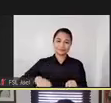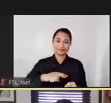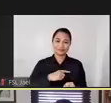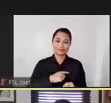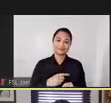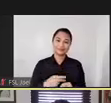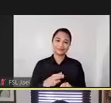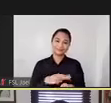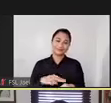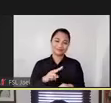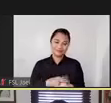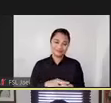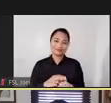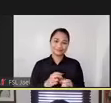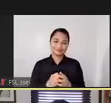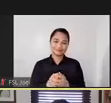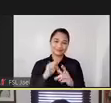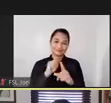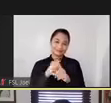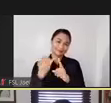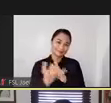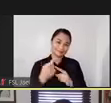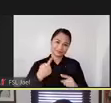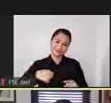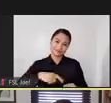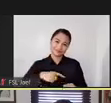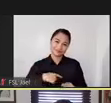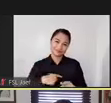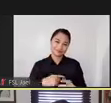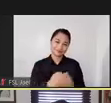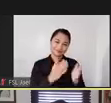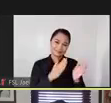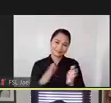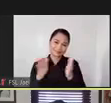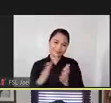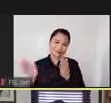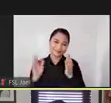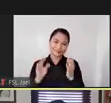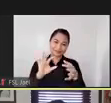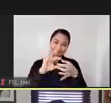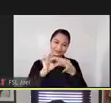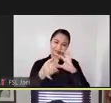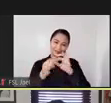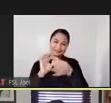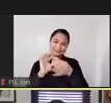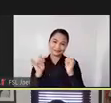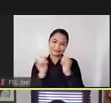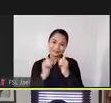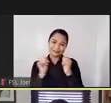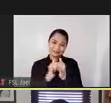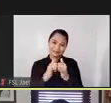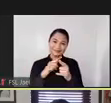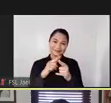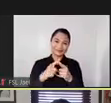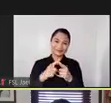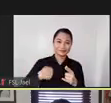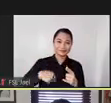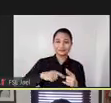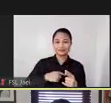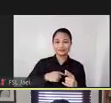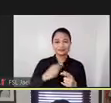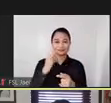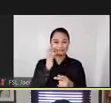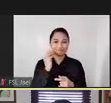structures, but a host doesn't even bid for the Olympic Games unless they are in